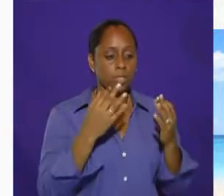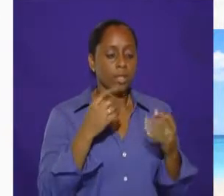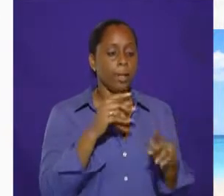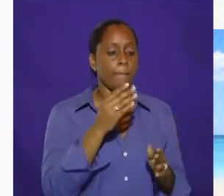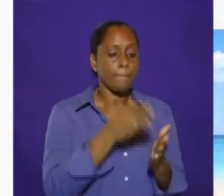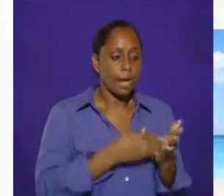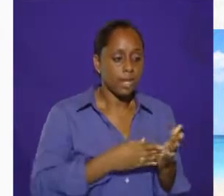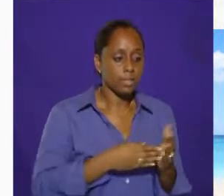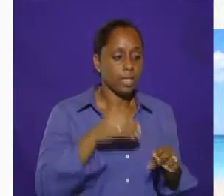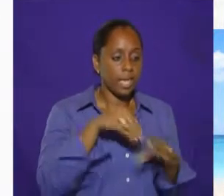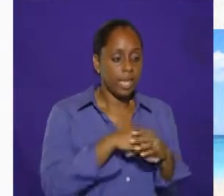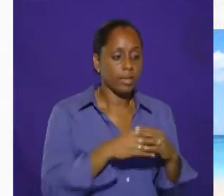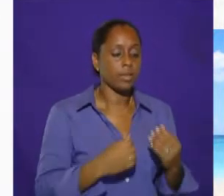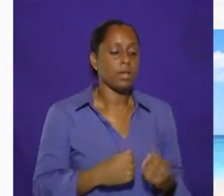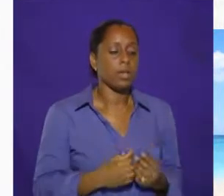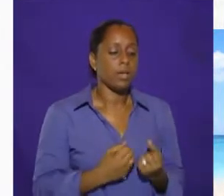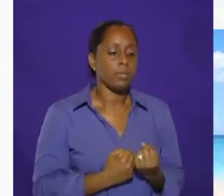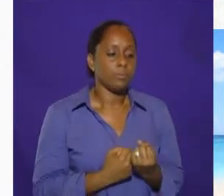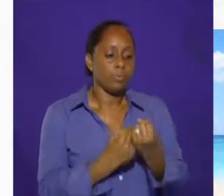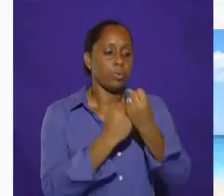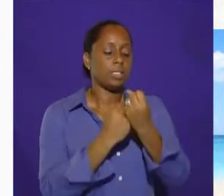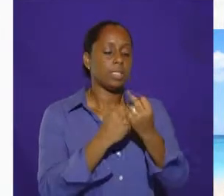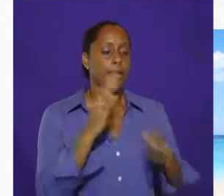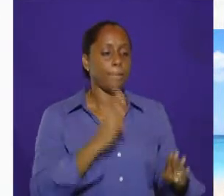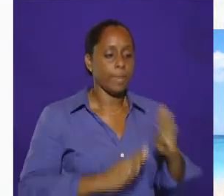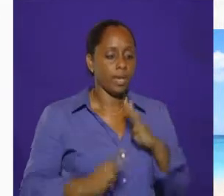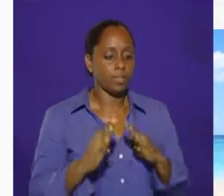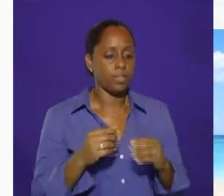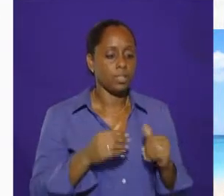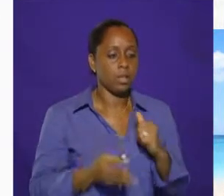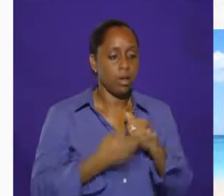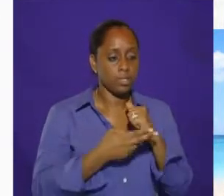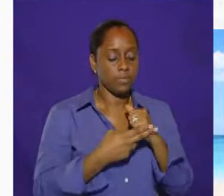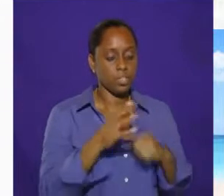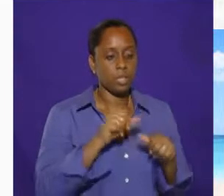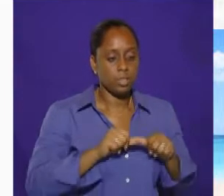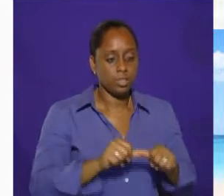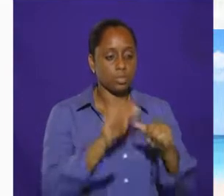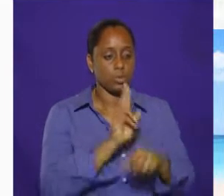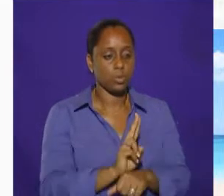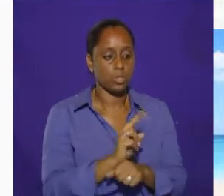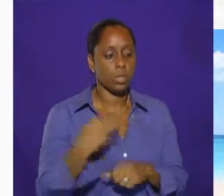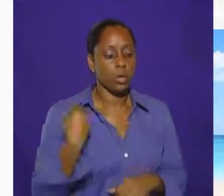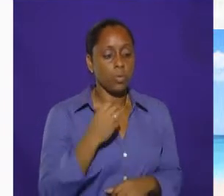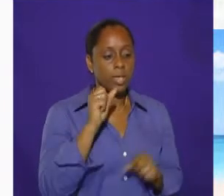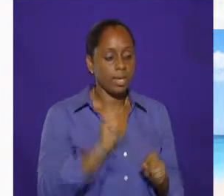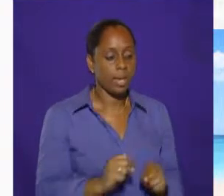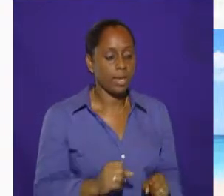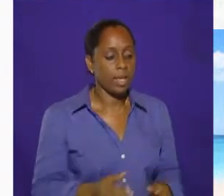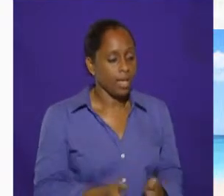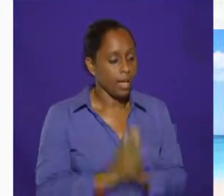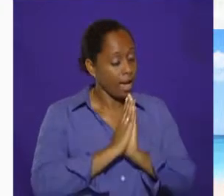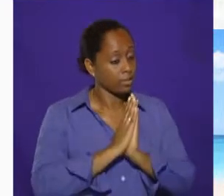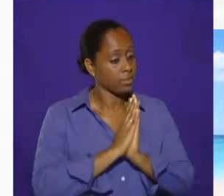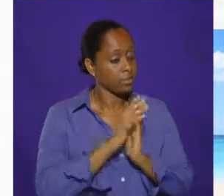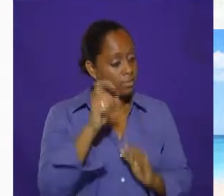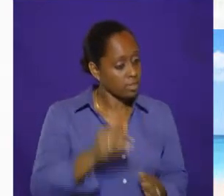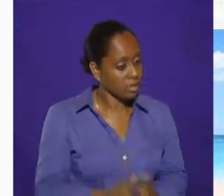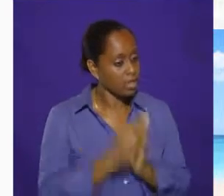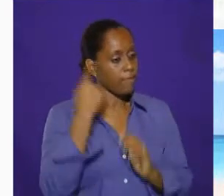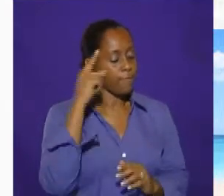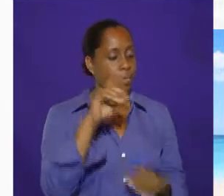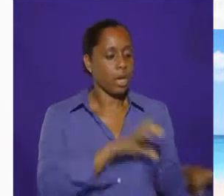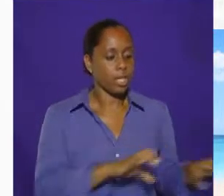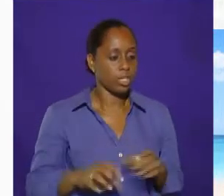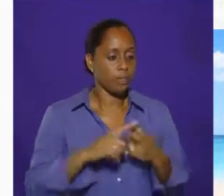part to play in promoting biodiversity conservation and sustainable use. We can demand action from